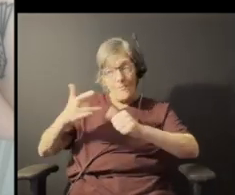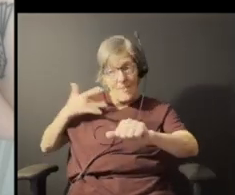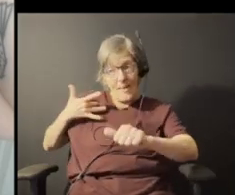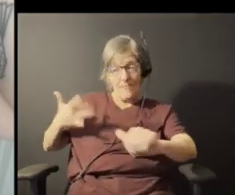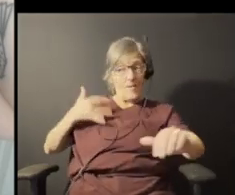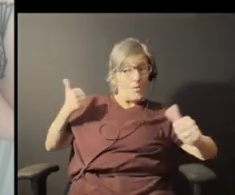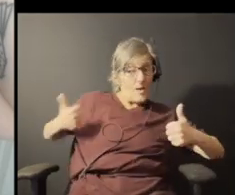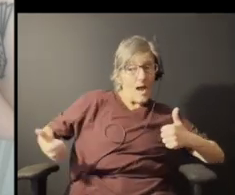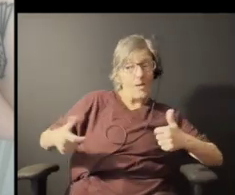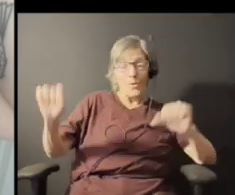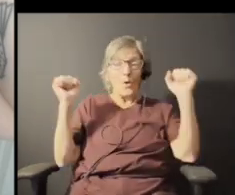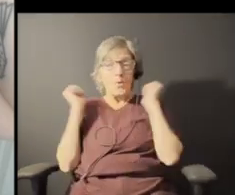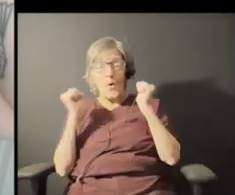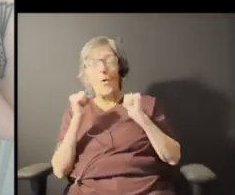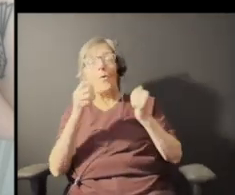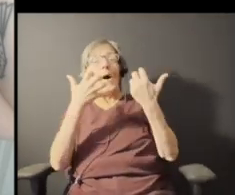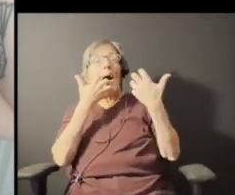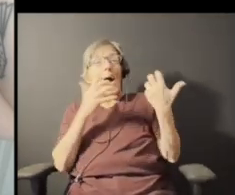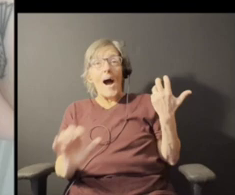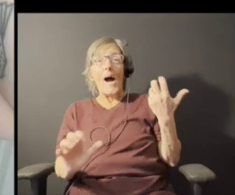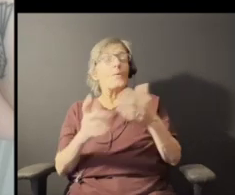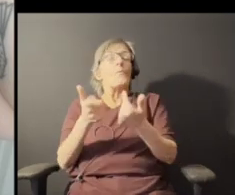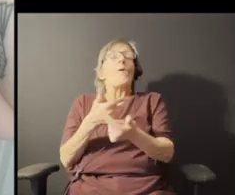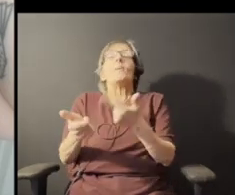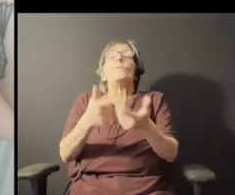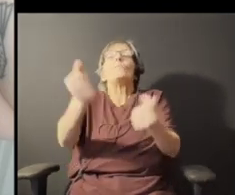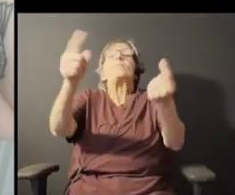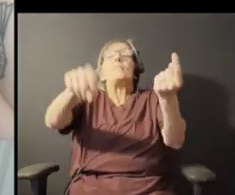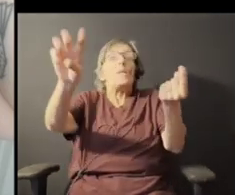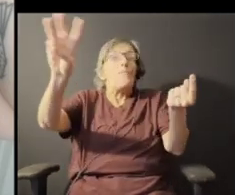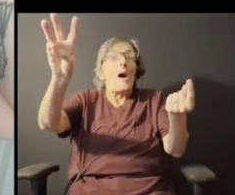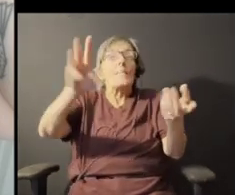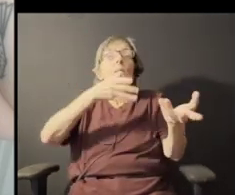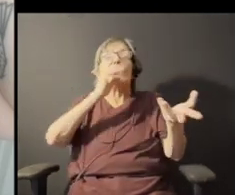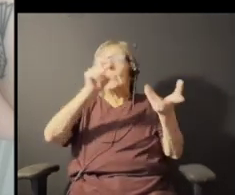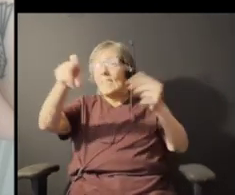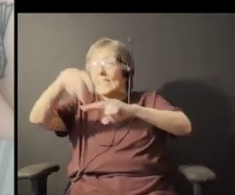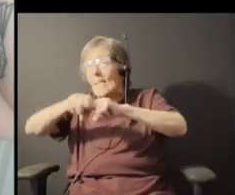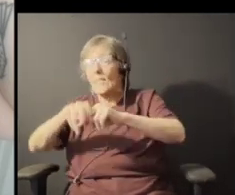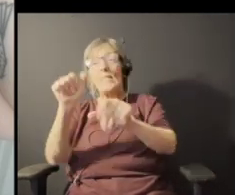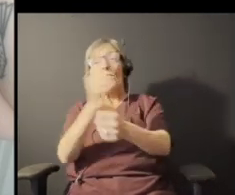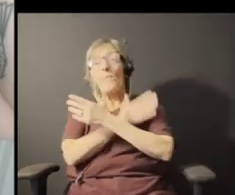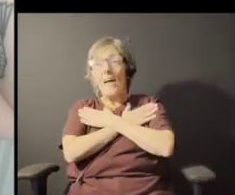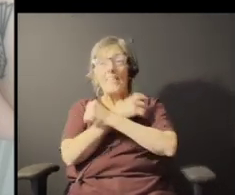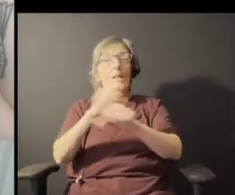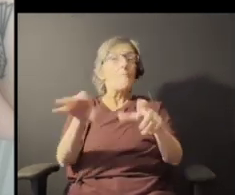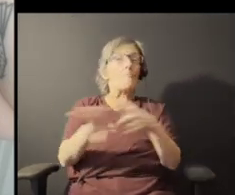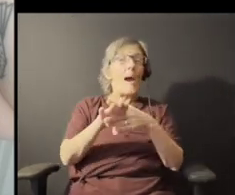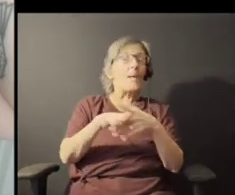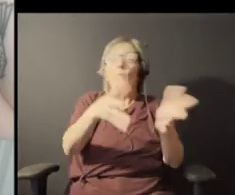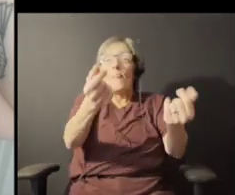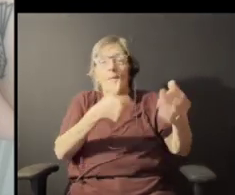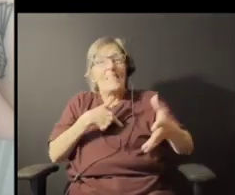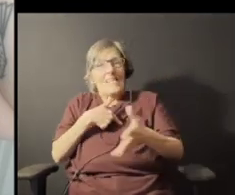feeling? Are you okay? Are you too cold? Are you too hot? What do you need? Do you need water? Do you need to sit down? Do you need to rest? Do you need a break?